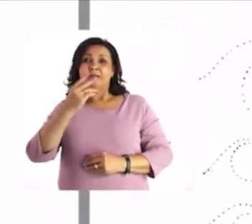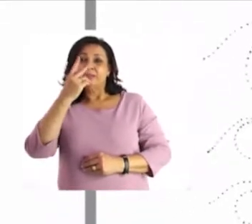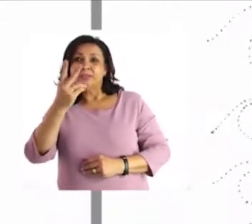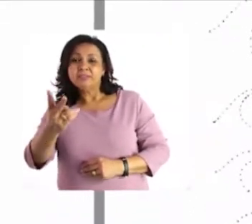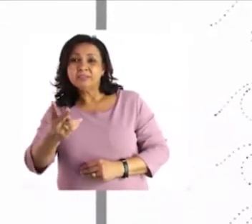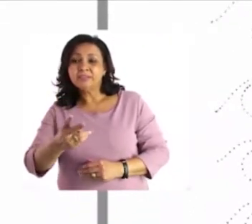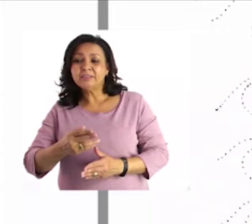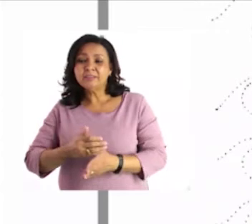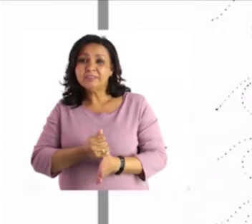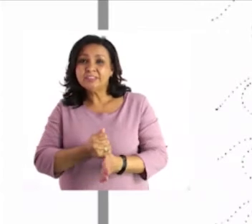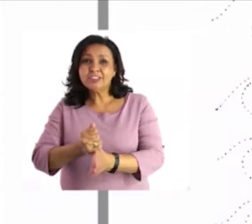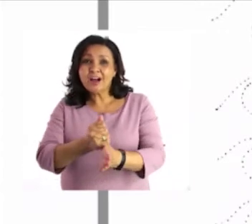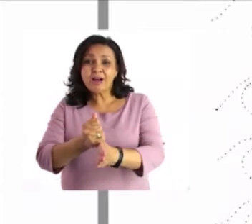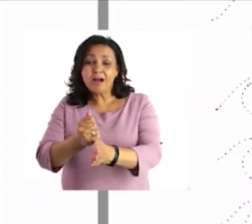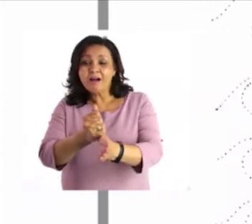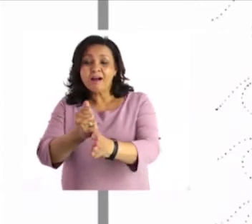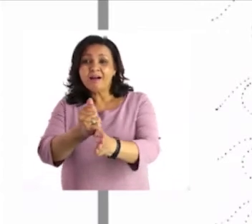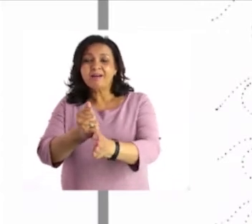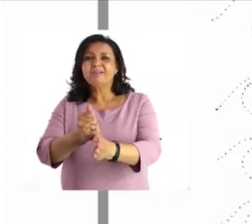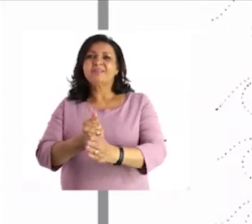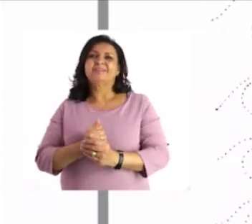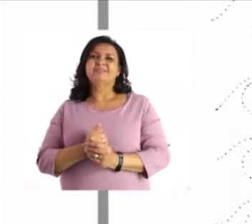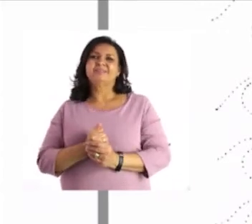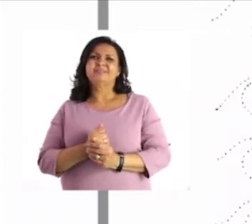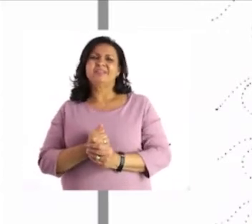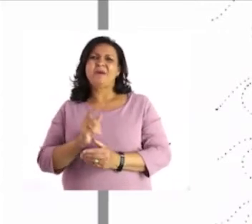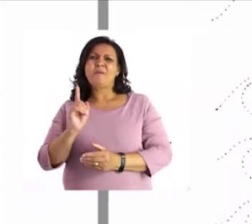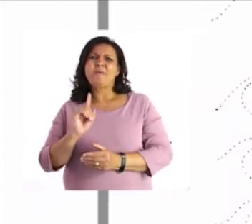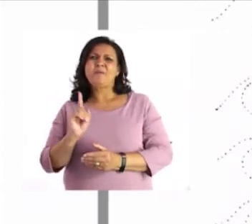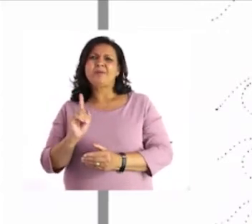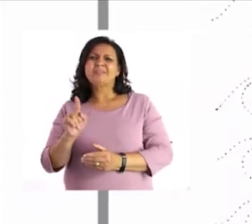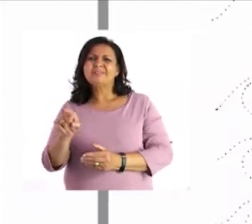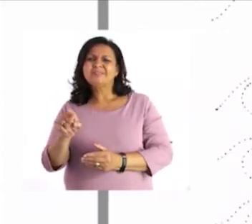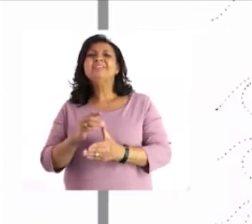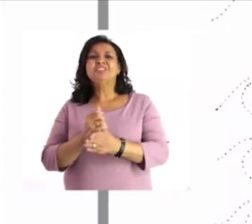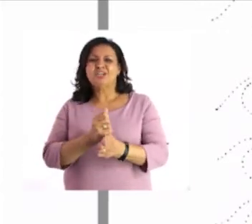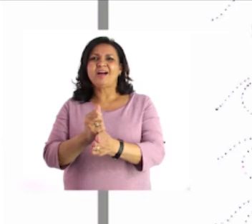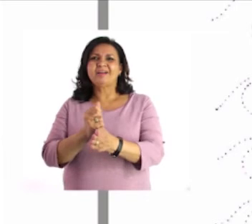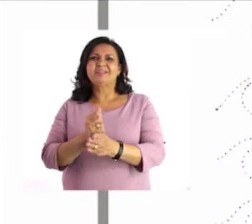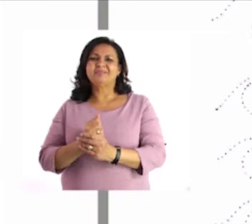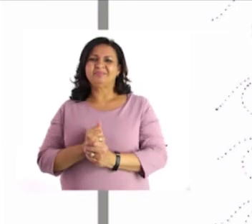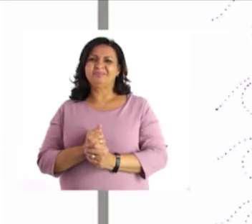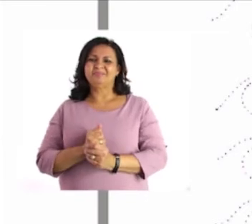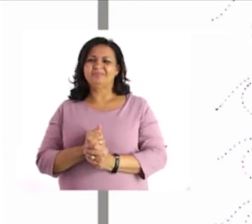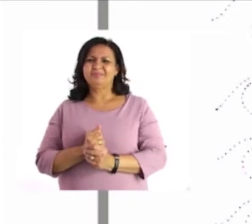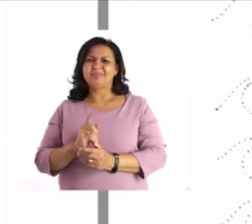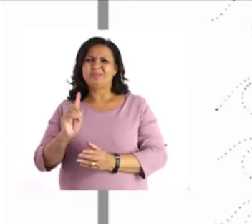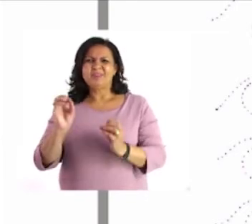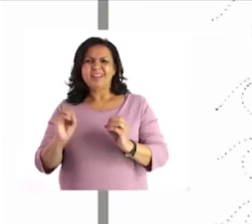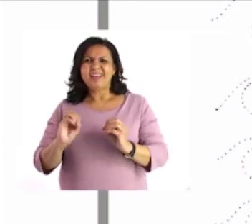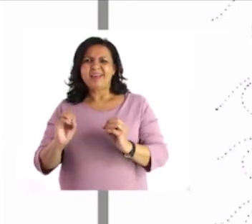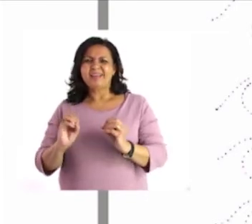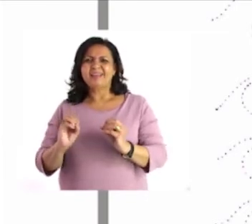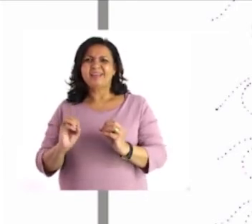that there is a big shark in the sea. And what about the shark? Let's see what's missing on the shark.